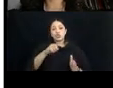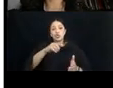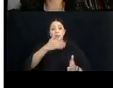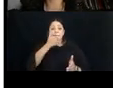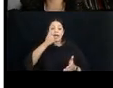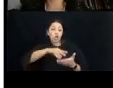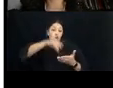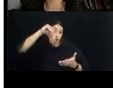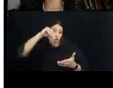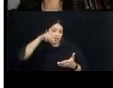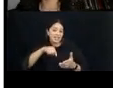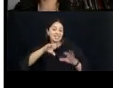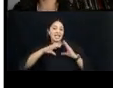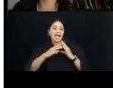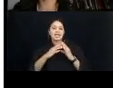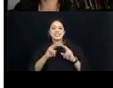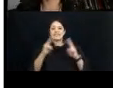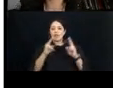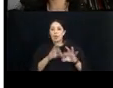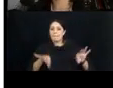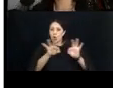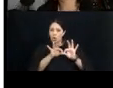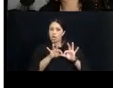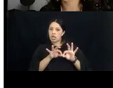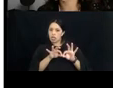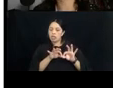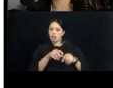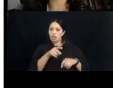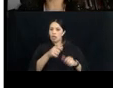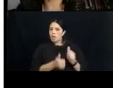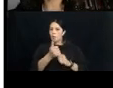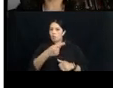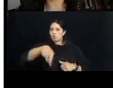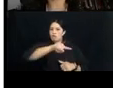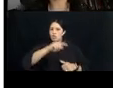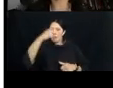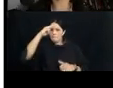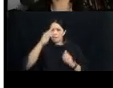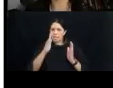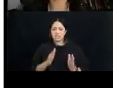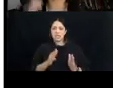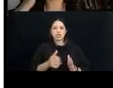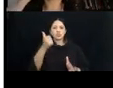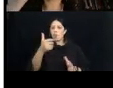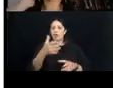very important because, you know, most of you are going to be cooking and cleaning for other people.